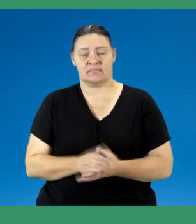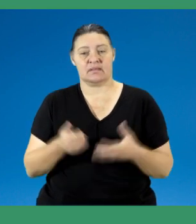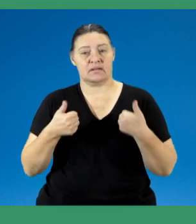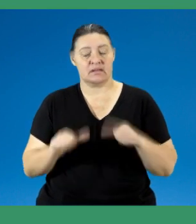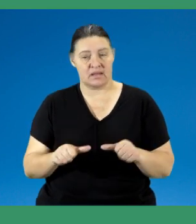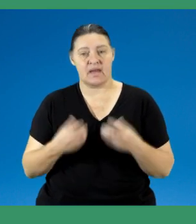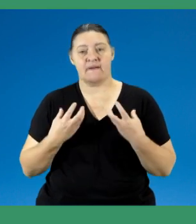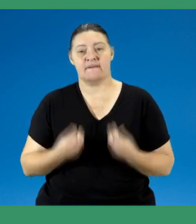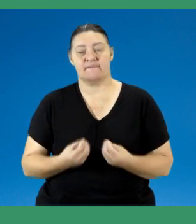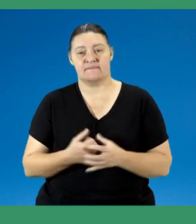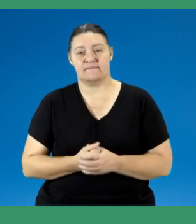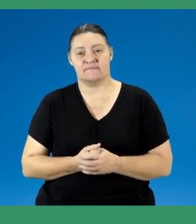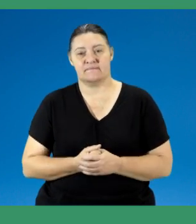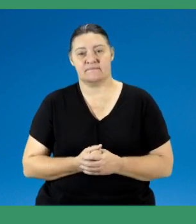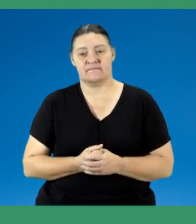Then we have our